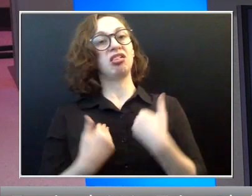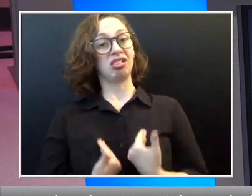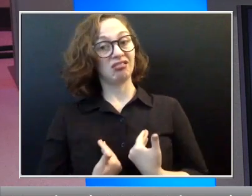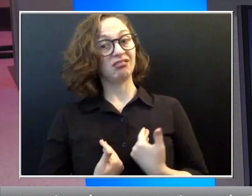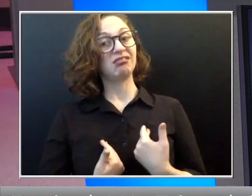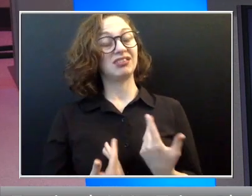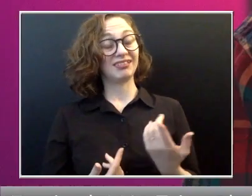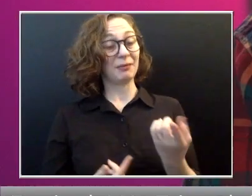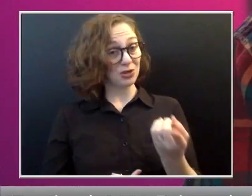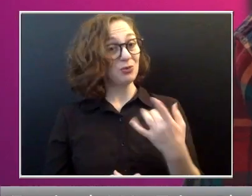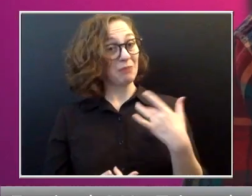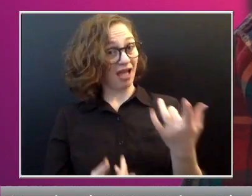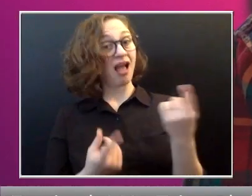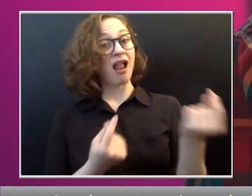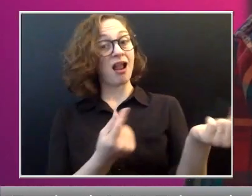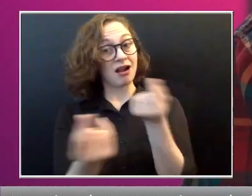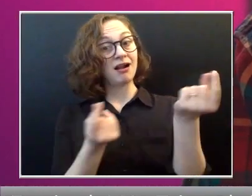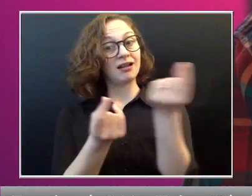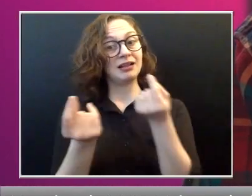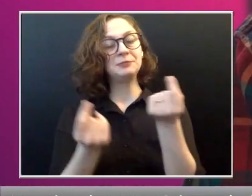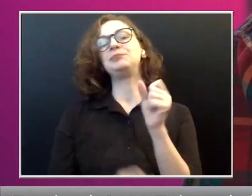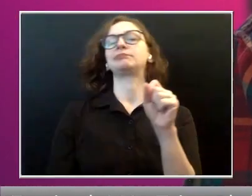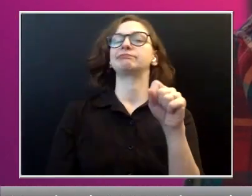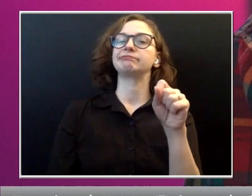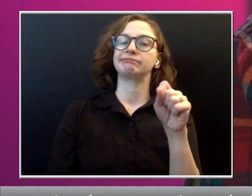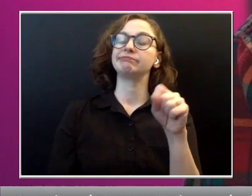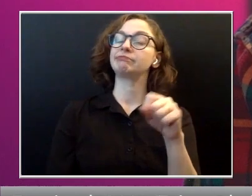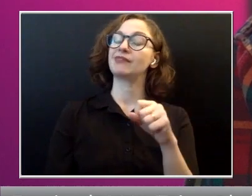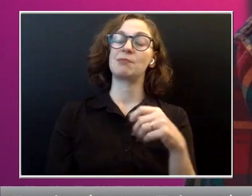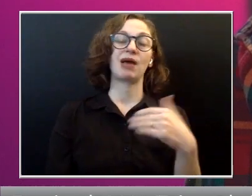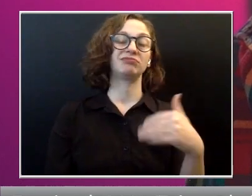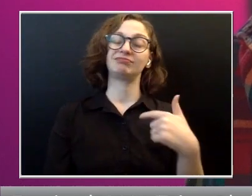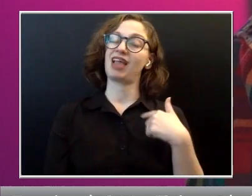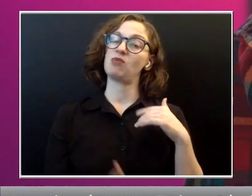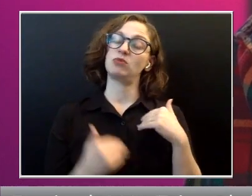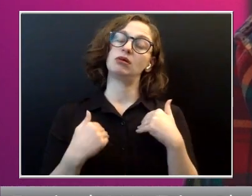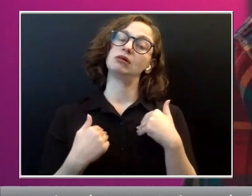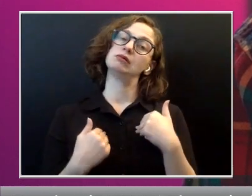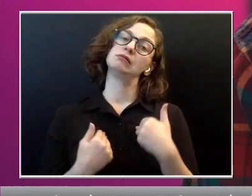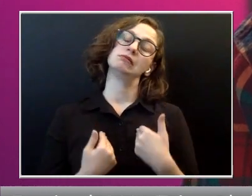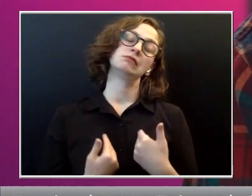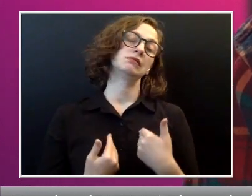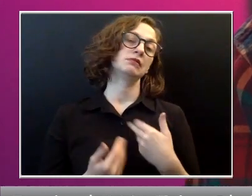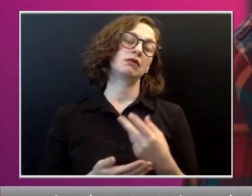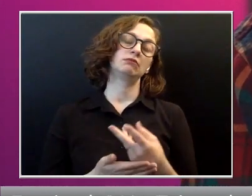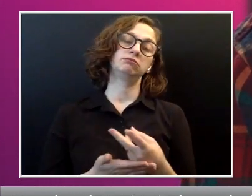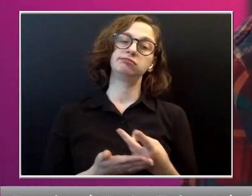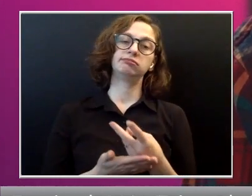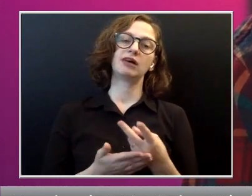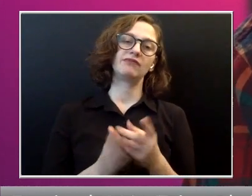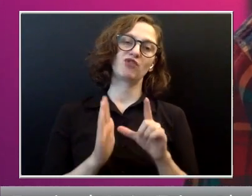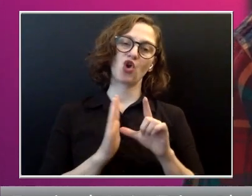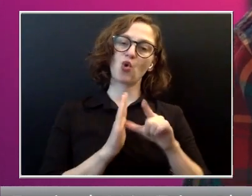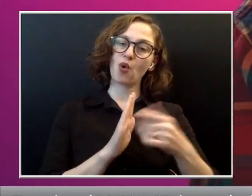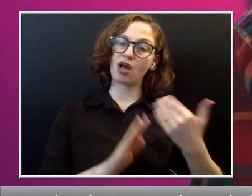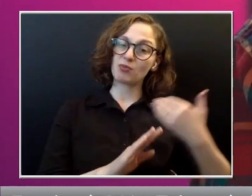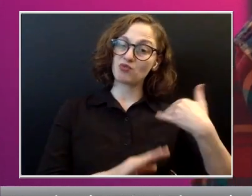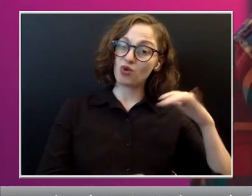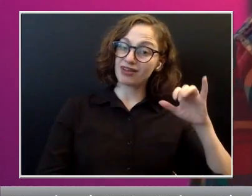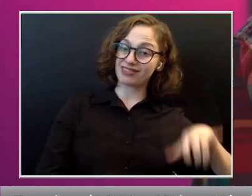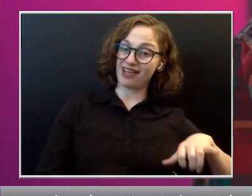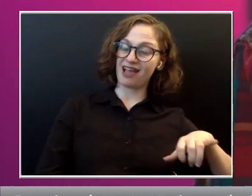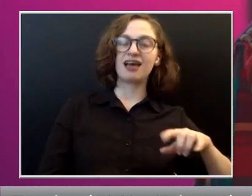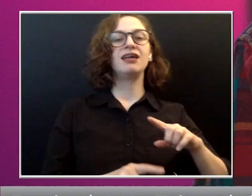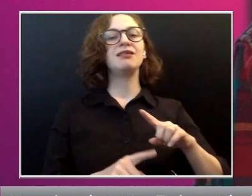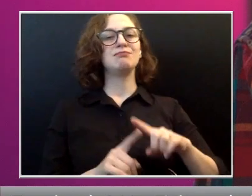I was very, very fatigued for quite a while before that. It was just the shortness of breath that started catching